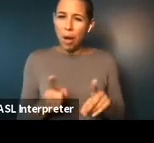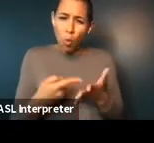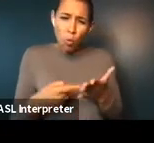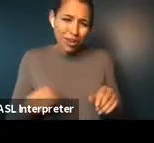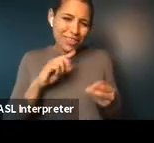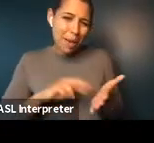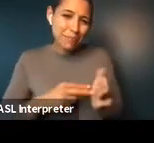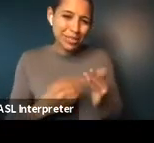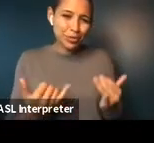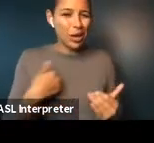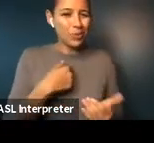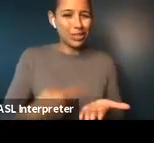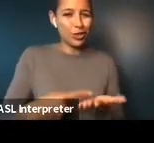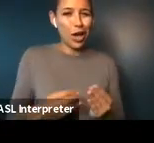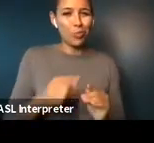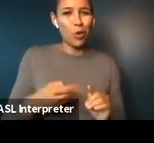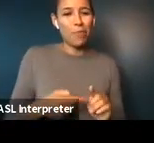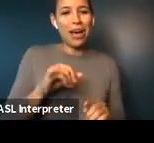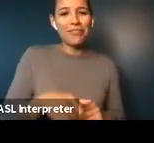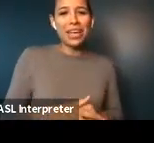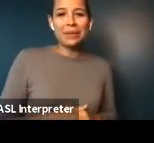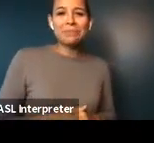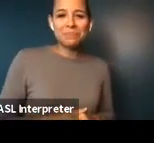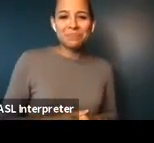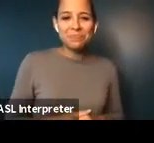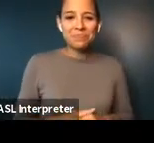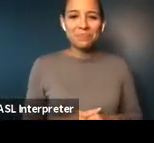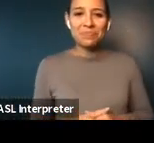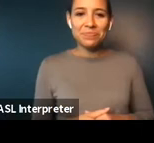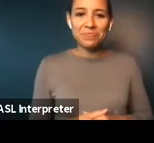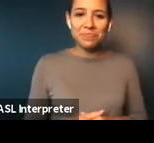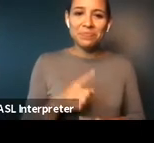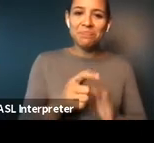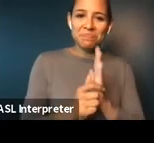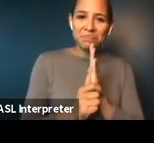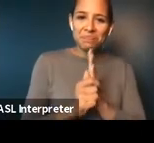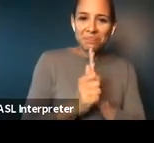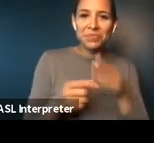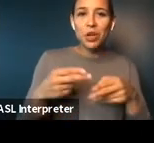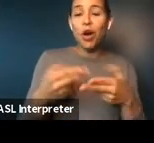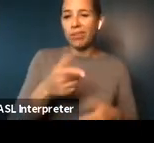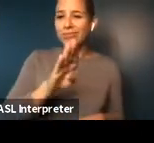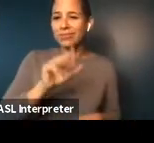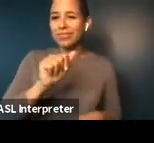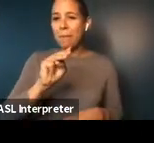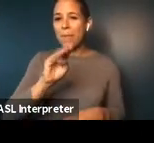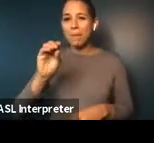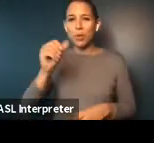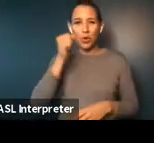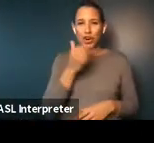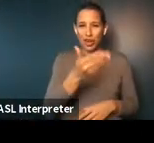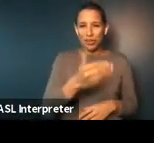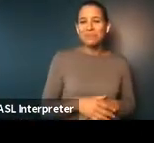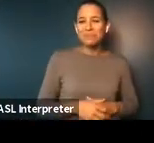But, um, so these were zines, this is a zine called, um, Bamboo Girl. Um, this was, and